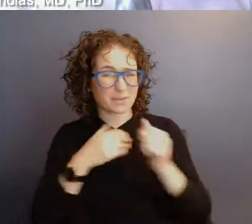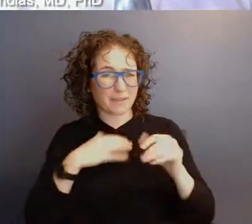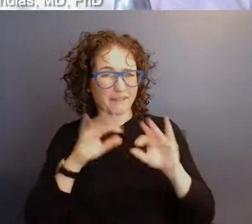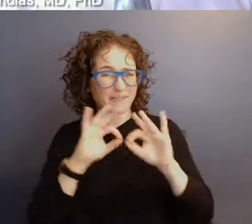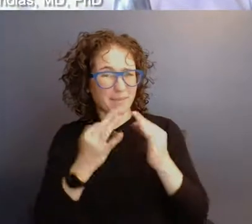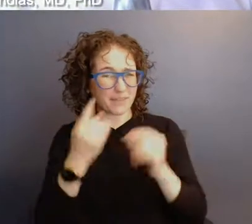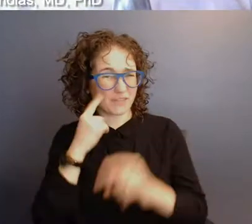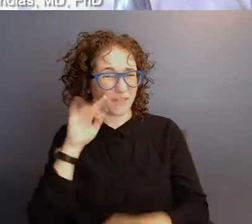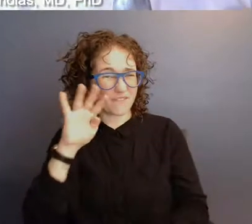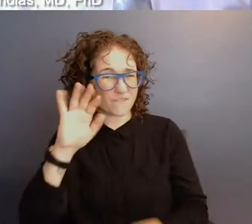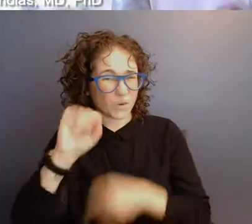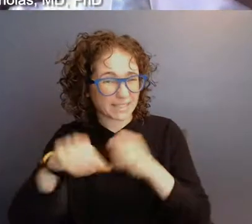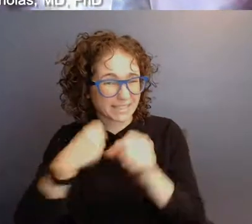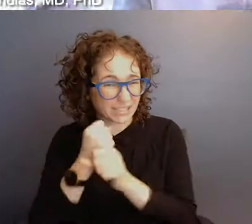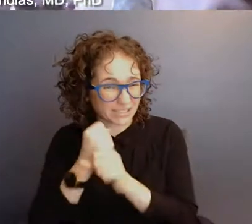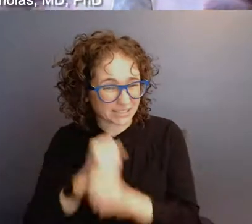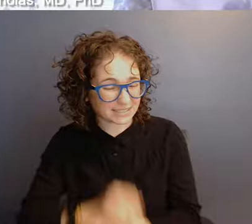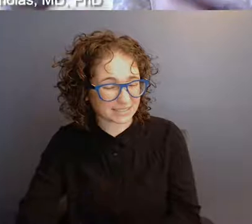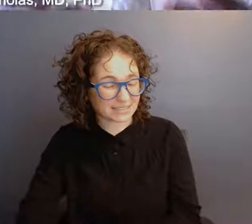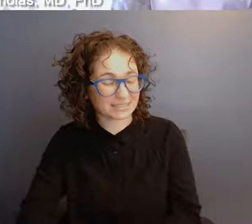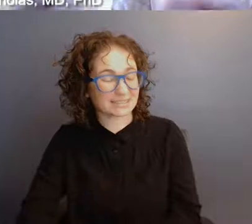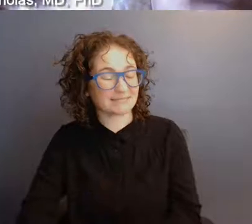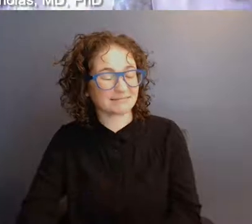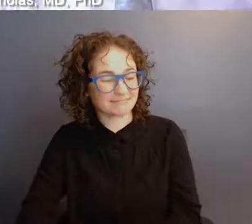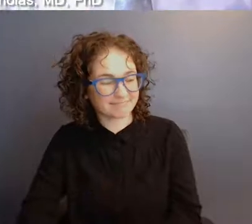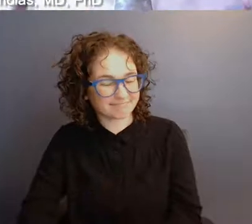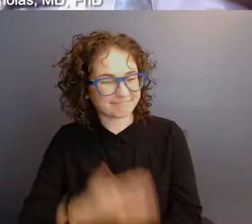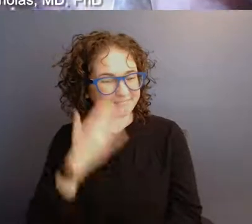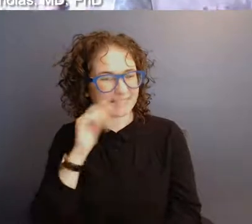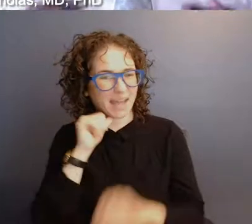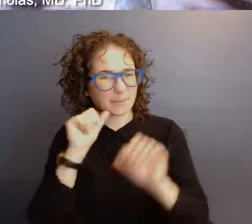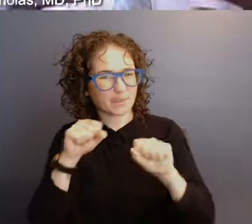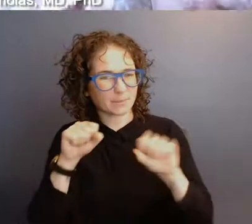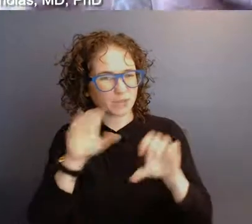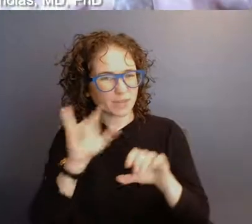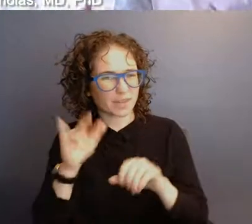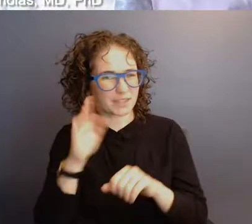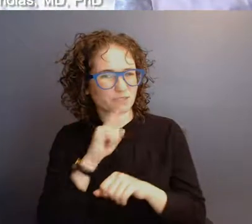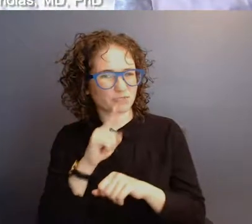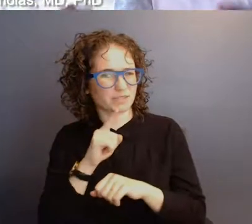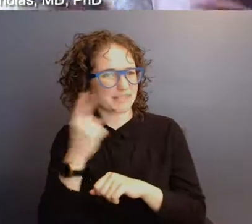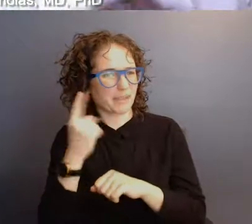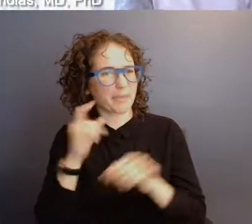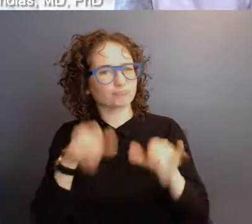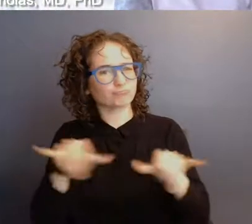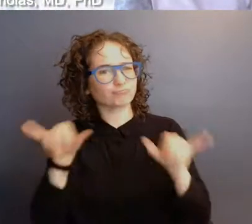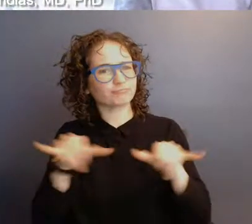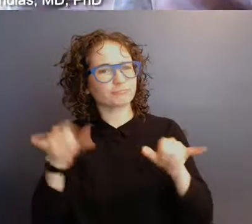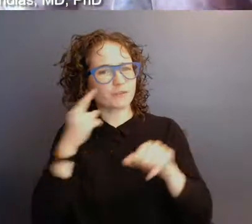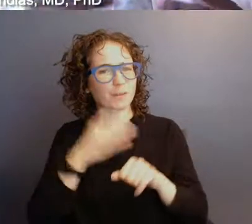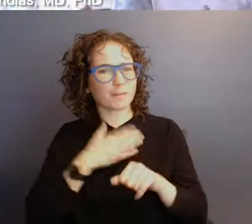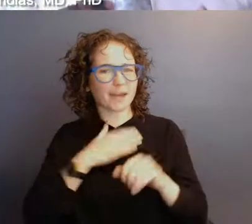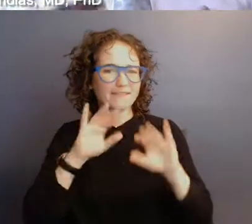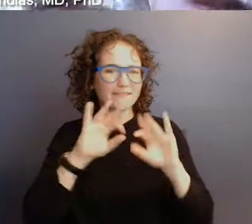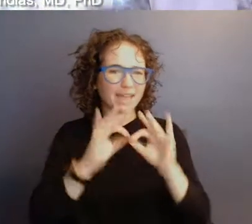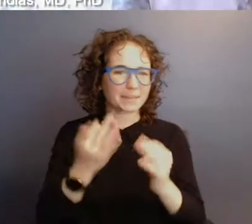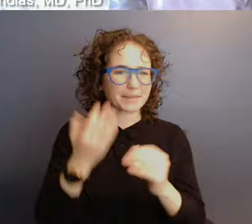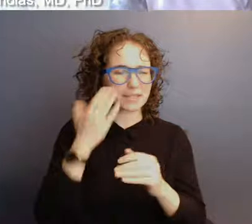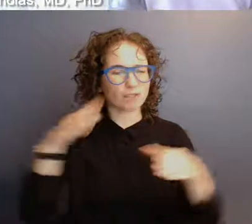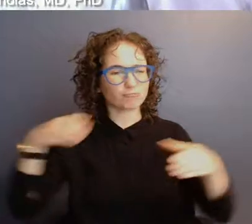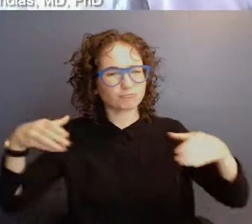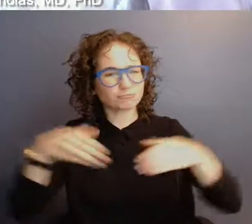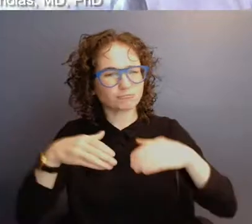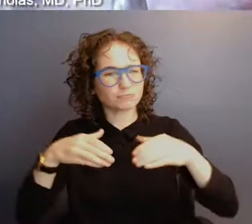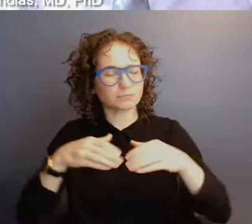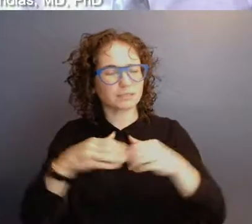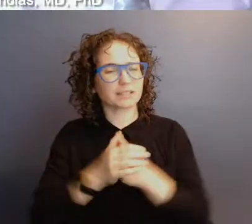40 years. And so not doing something that's a touchstone to my family and bringing us together and reminds us that we're